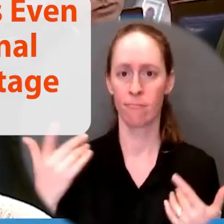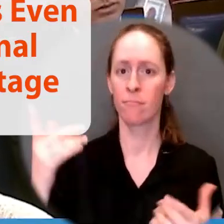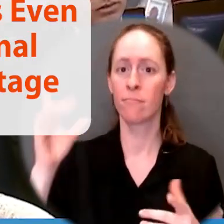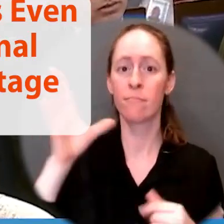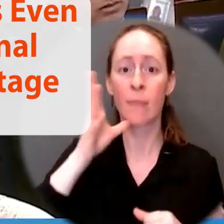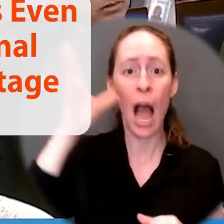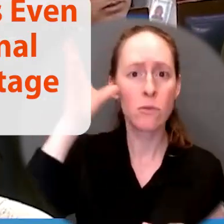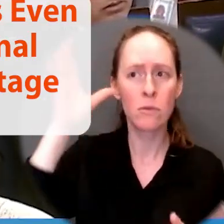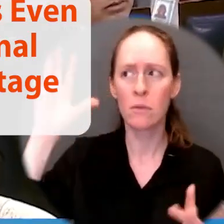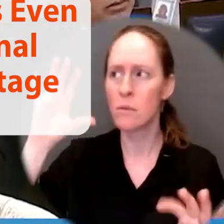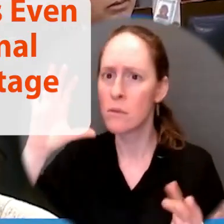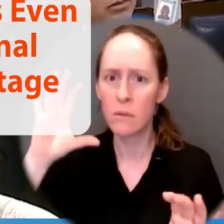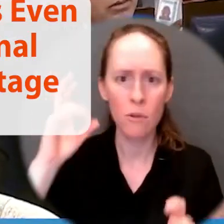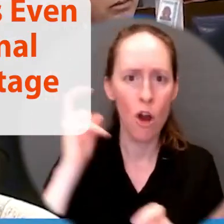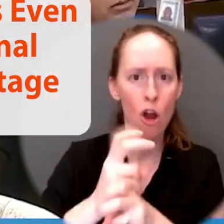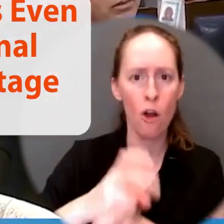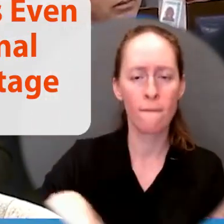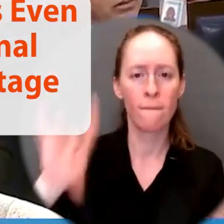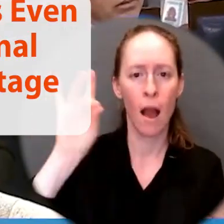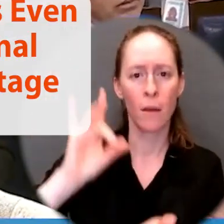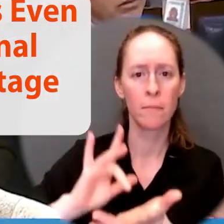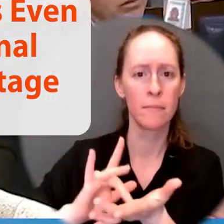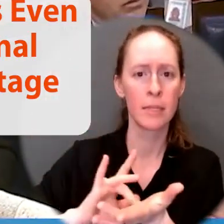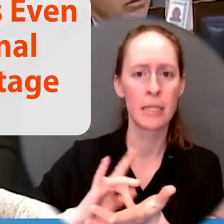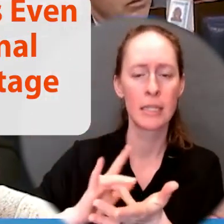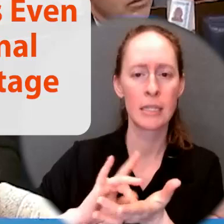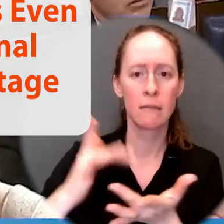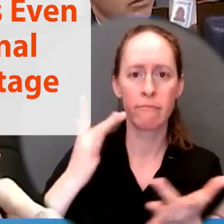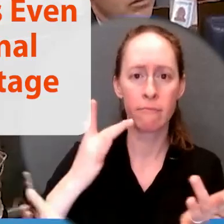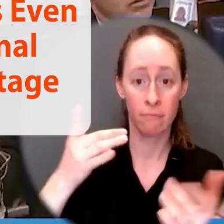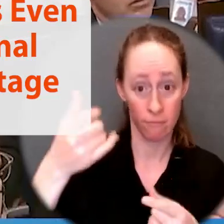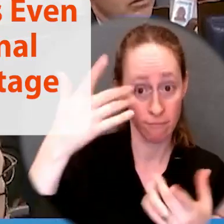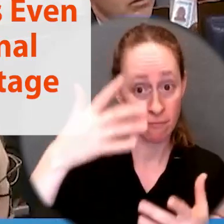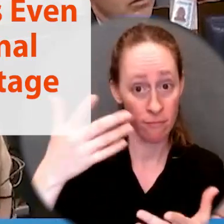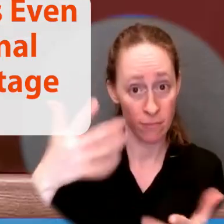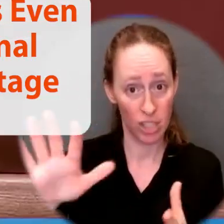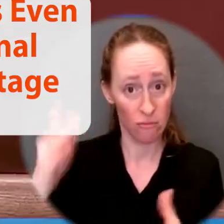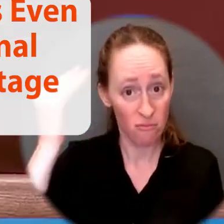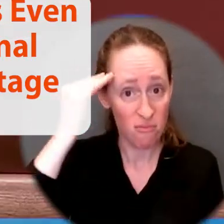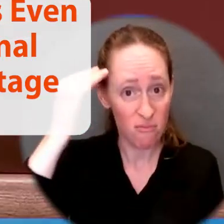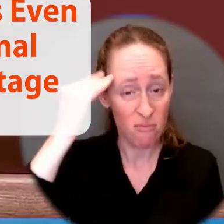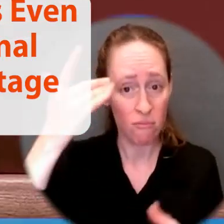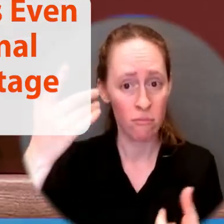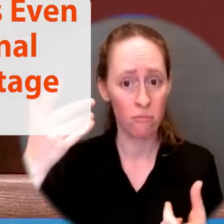in? Has he been briefed on medicine shortages? So let me just say this